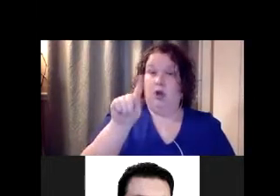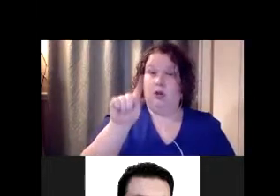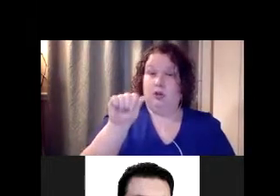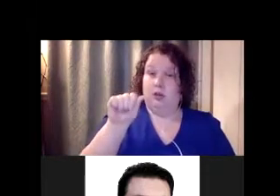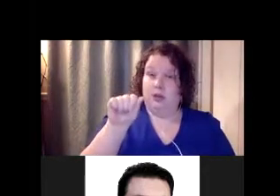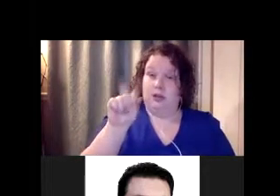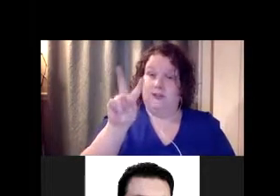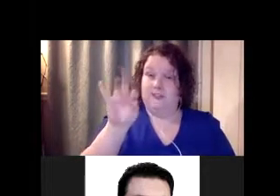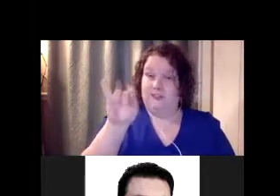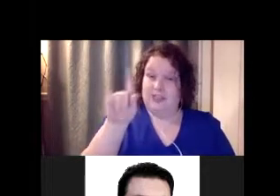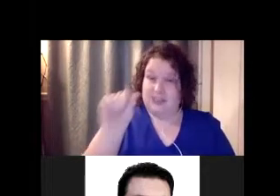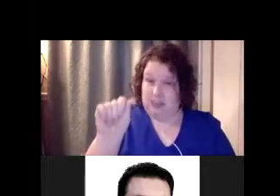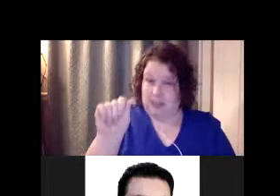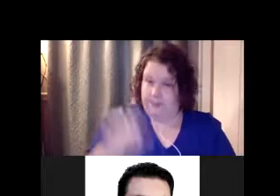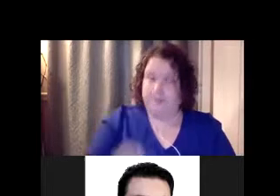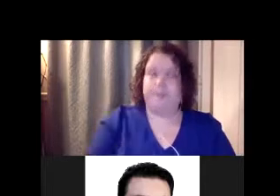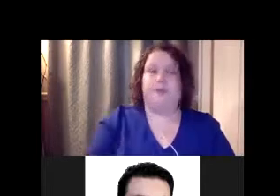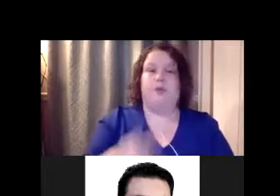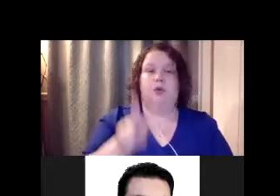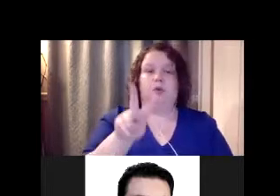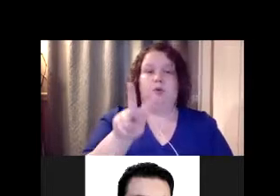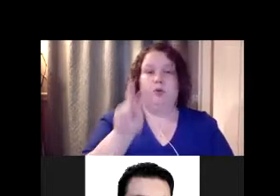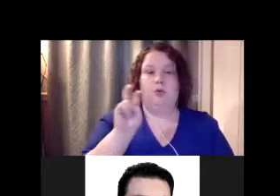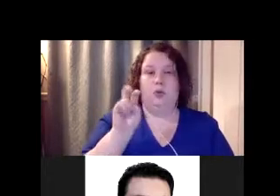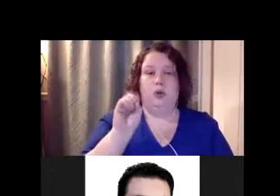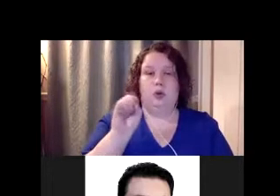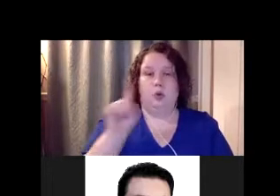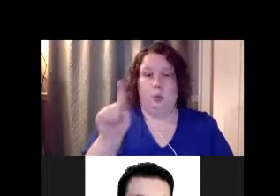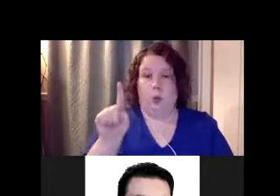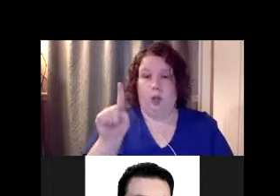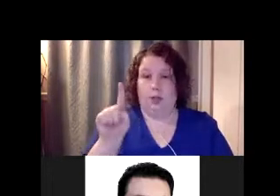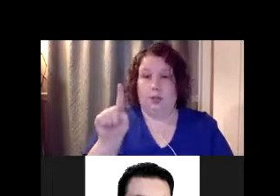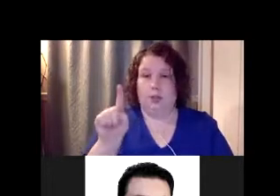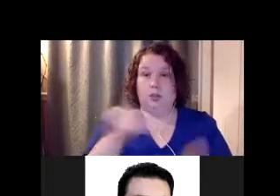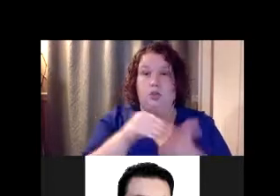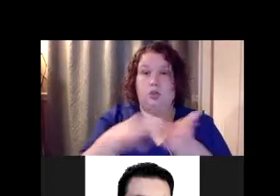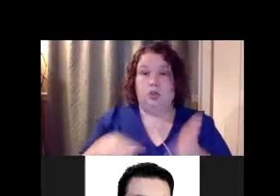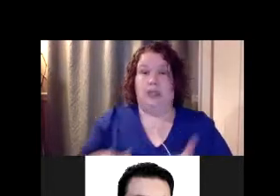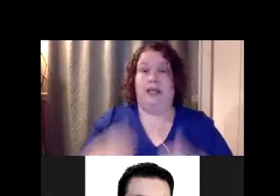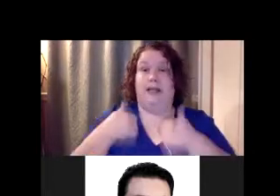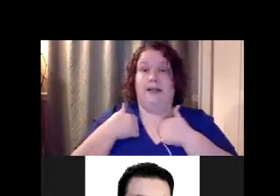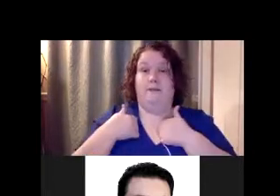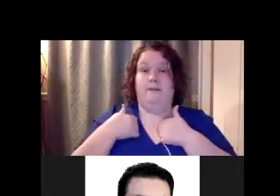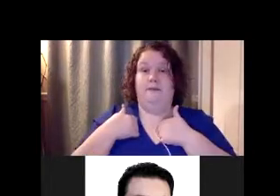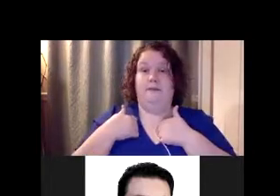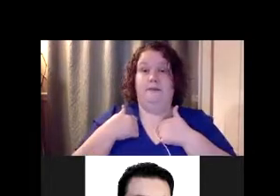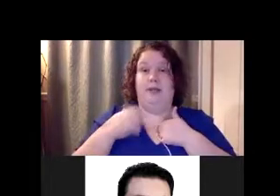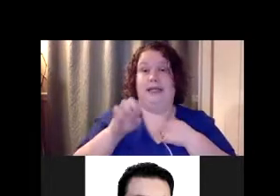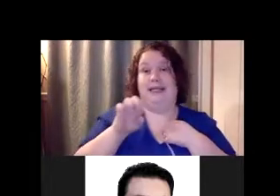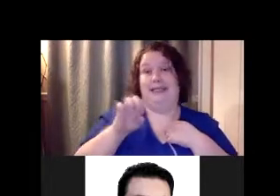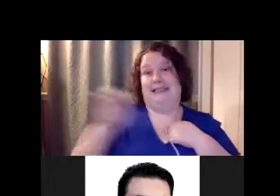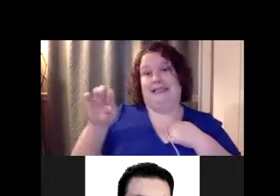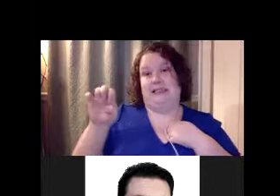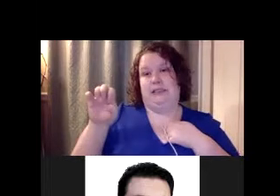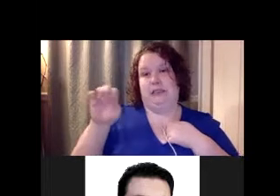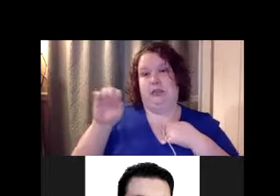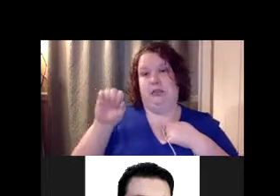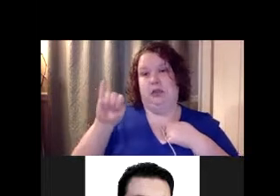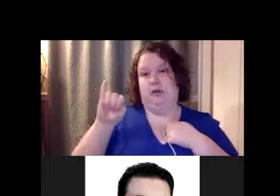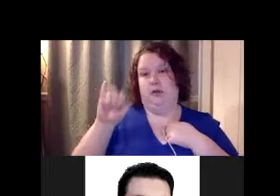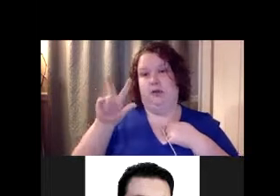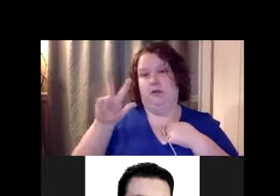that live east of I-35. That would be east of I-35, this particular